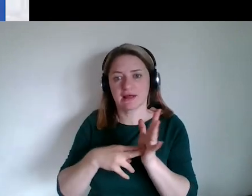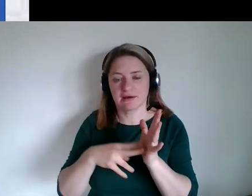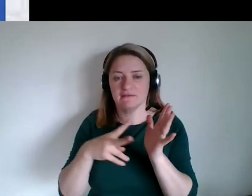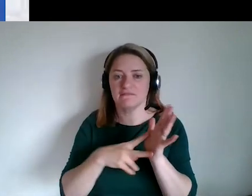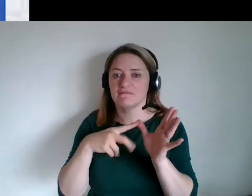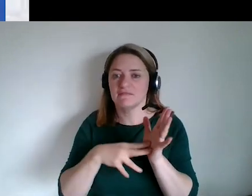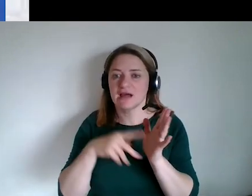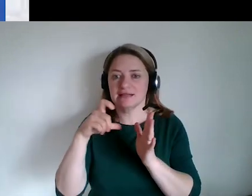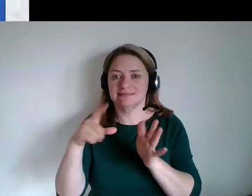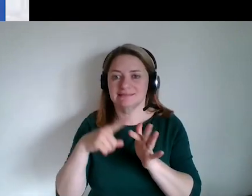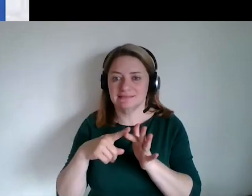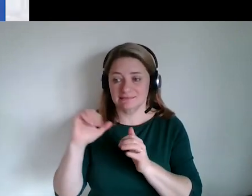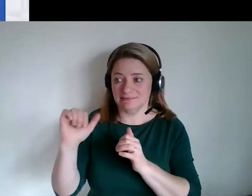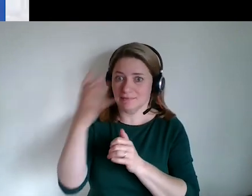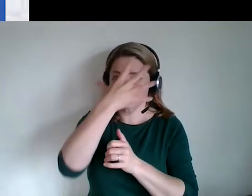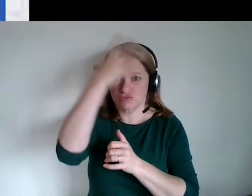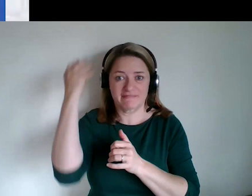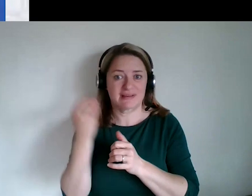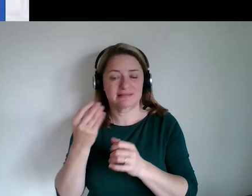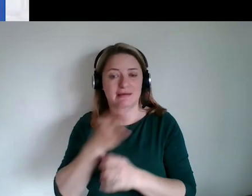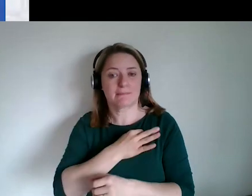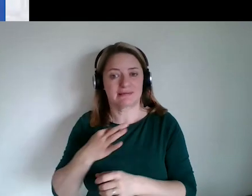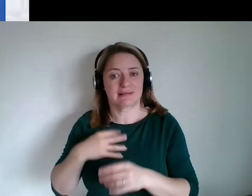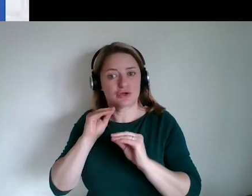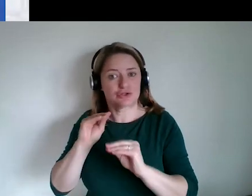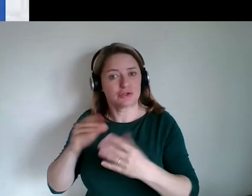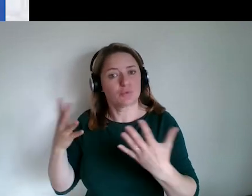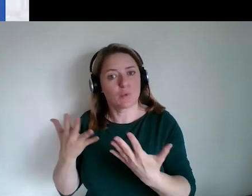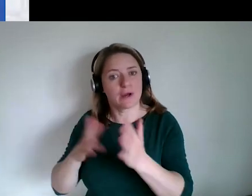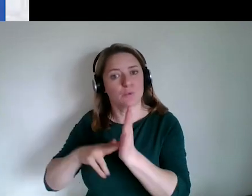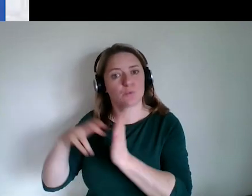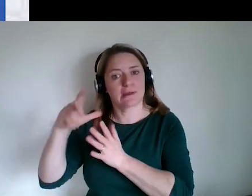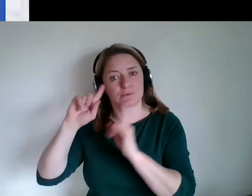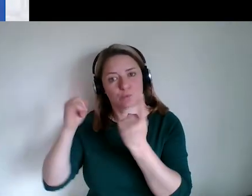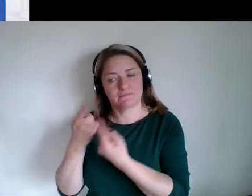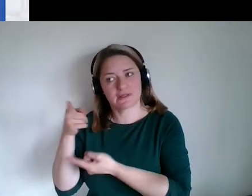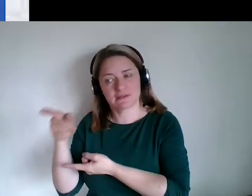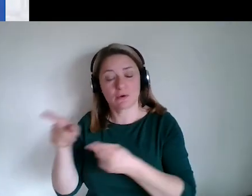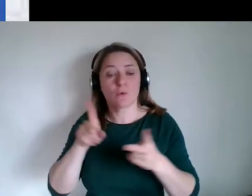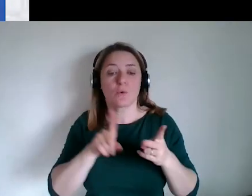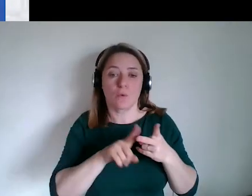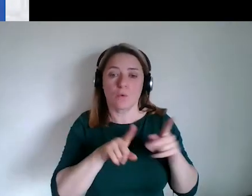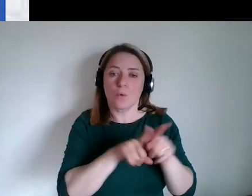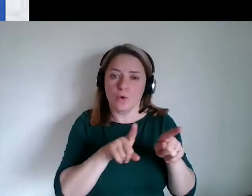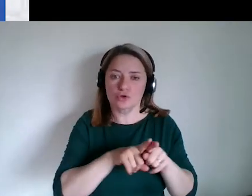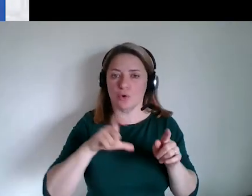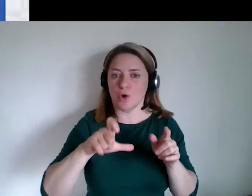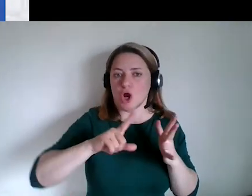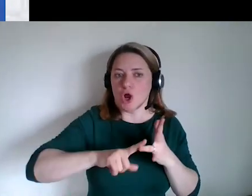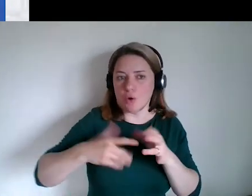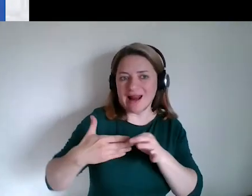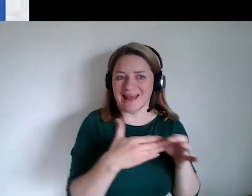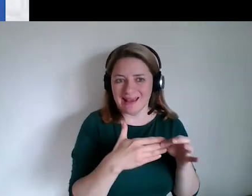Gillian is a professor of medical education at Newcastle University and also the co-lead of the NIHR Clinical